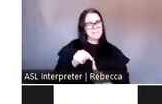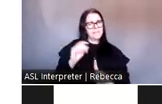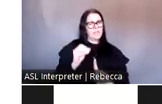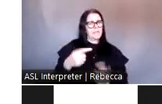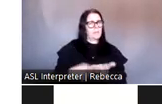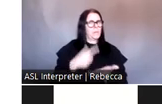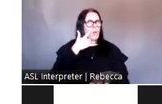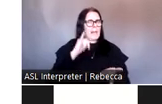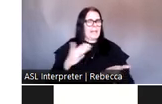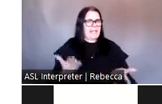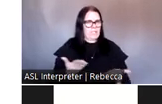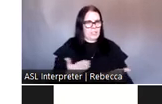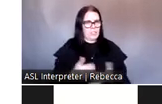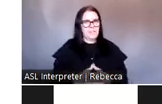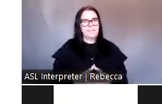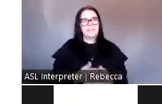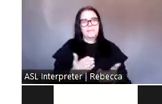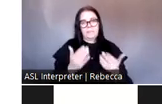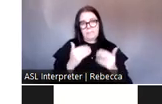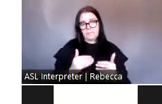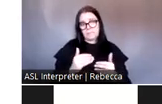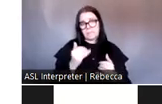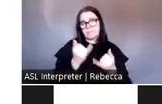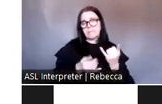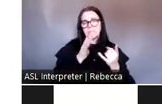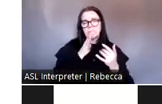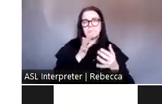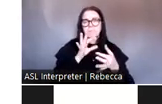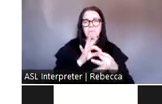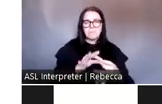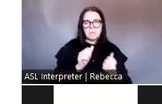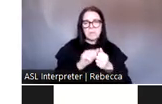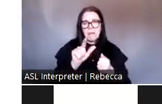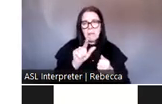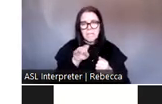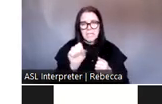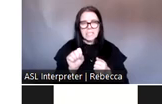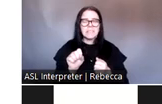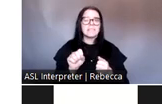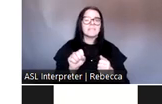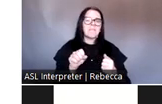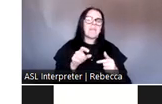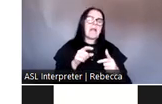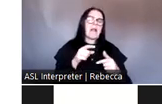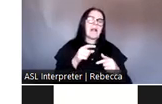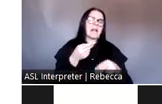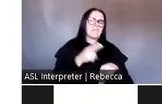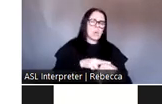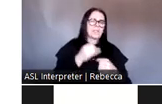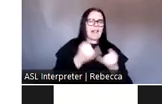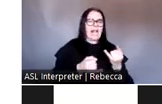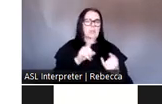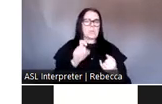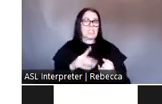And then we'll bring in a few little thoughts on LBS at the end, and of course, have questions and a summary at the end. I